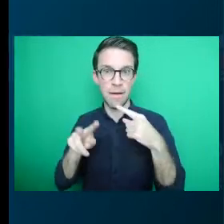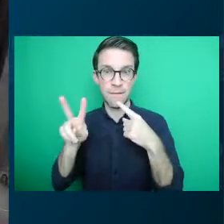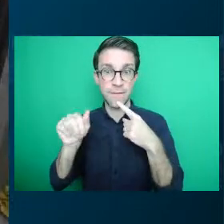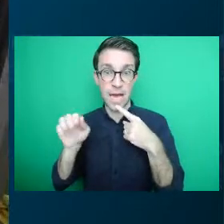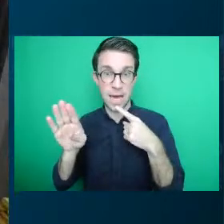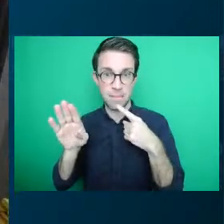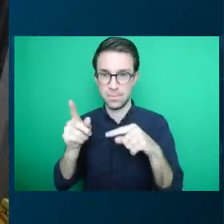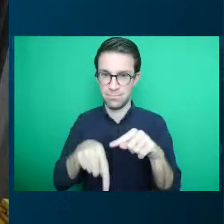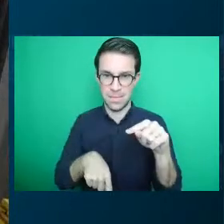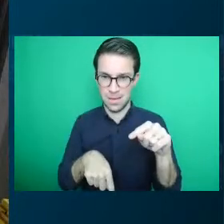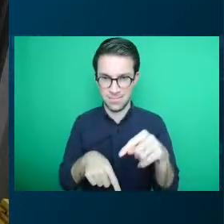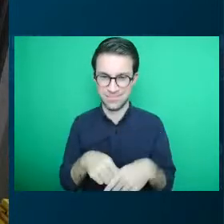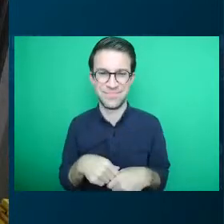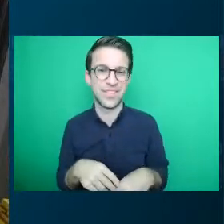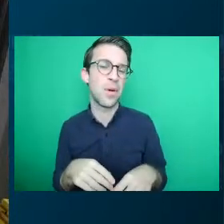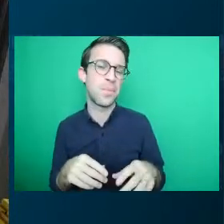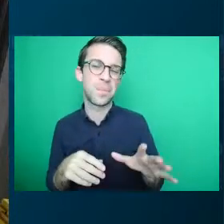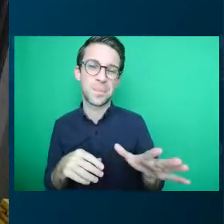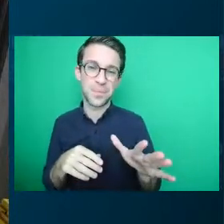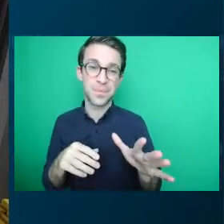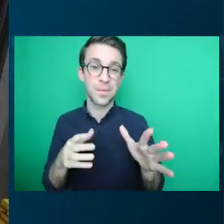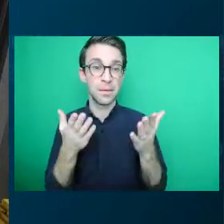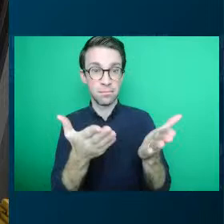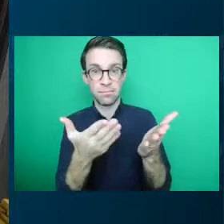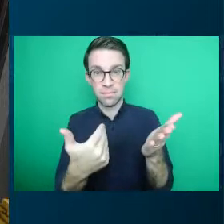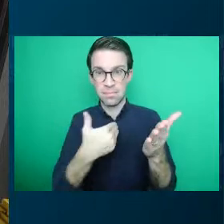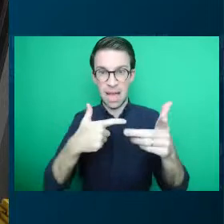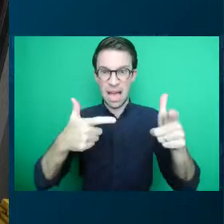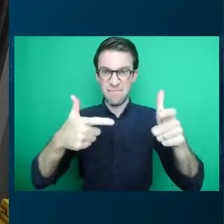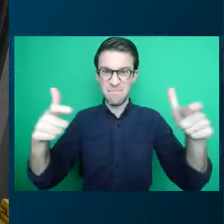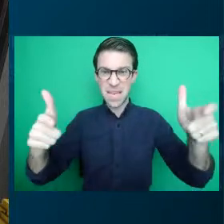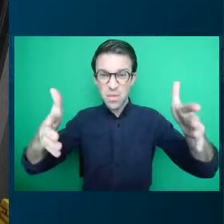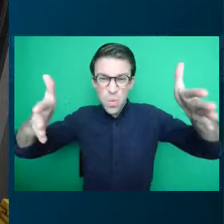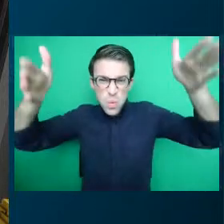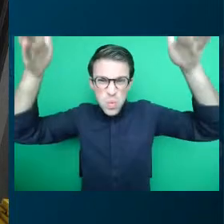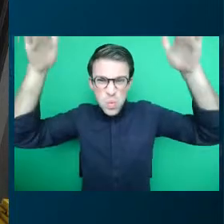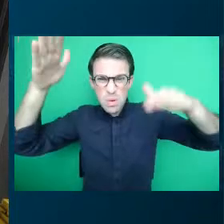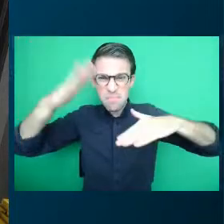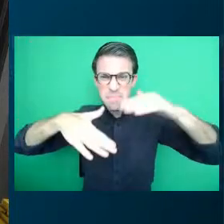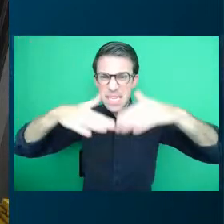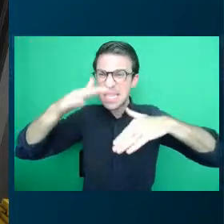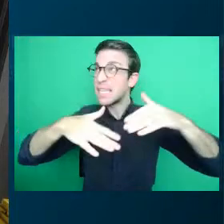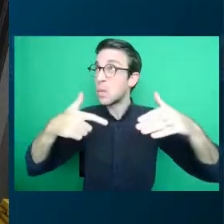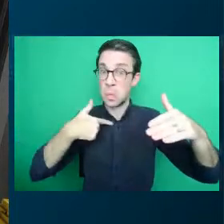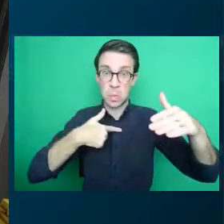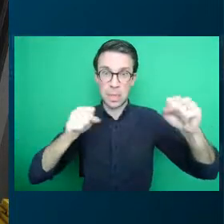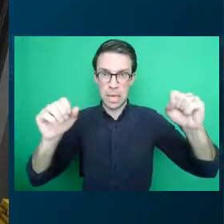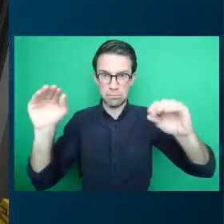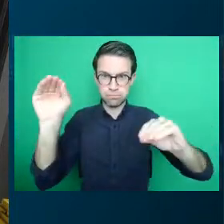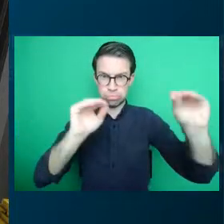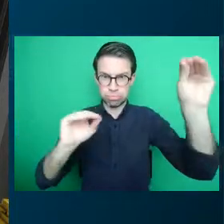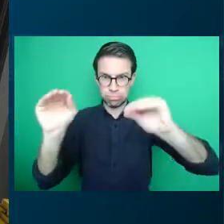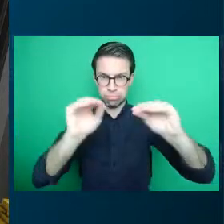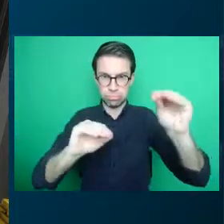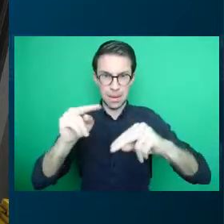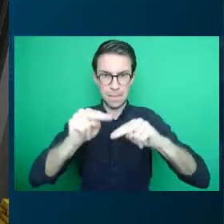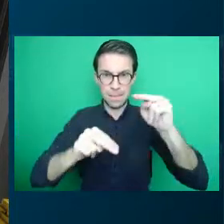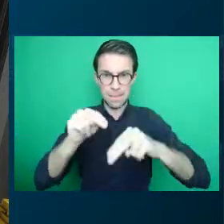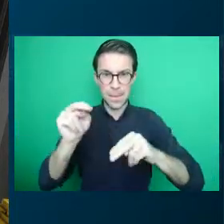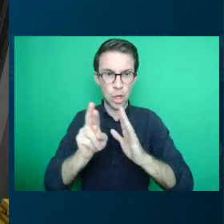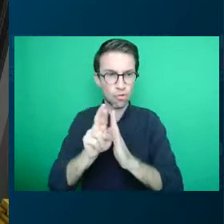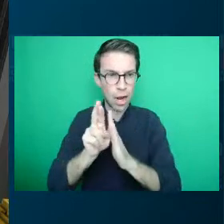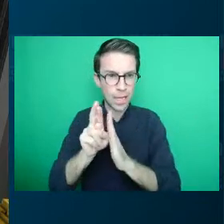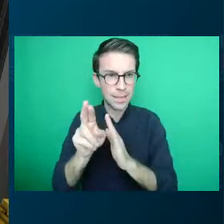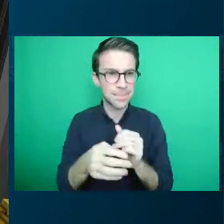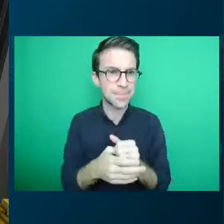the VAB and see we've got this big building where we could potentially build a rocket. And you can sort of see down here on the ground, let's just